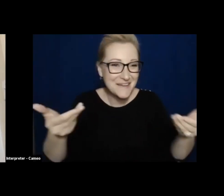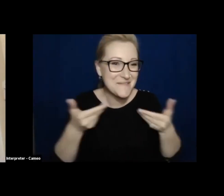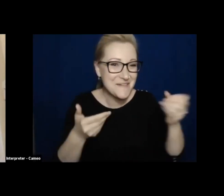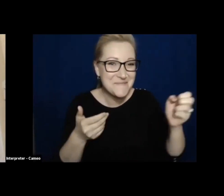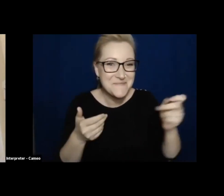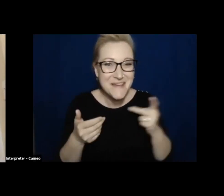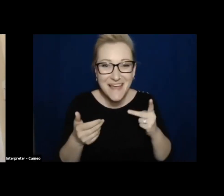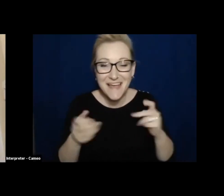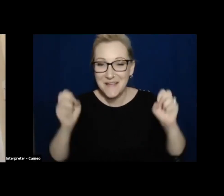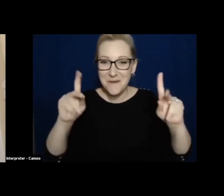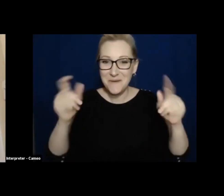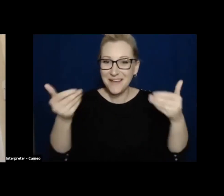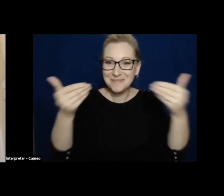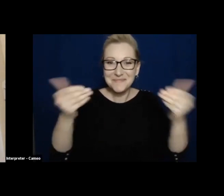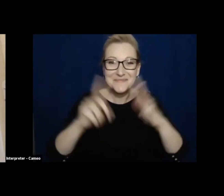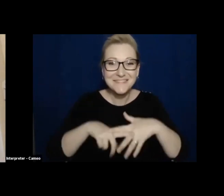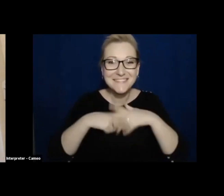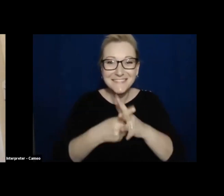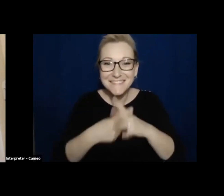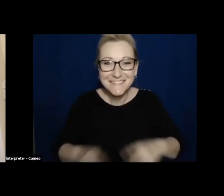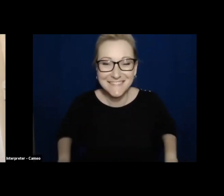Let's do this.